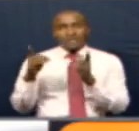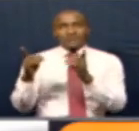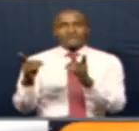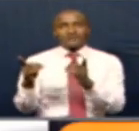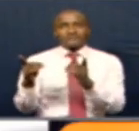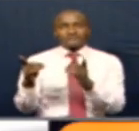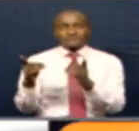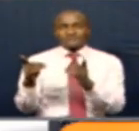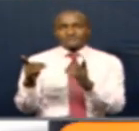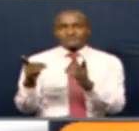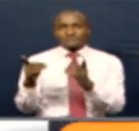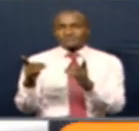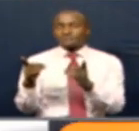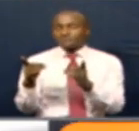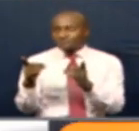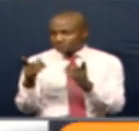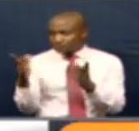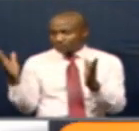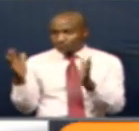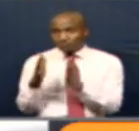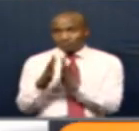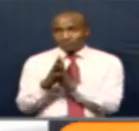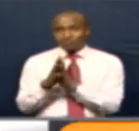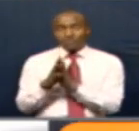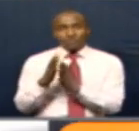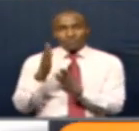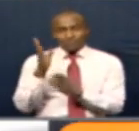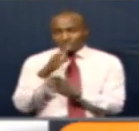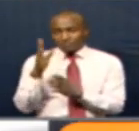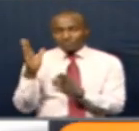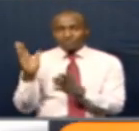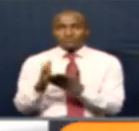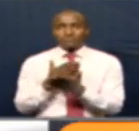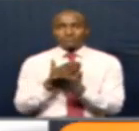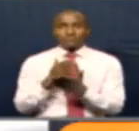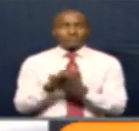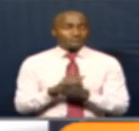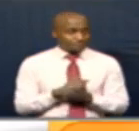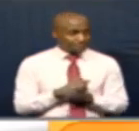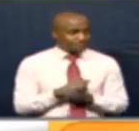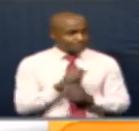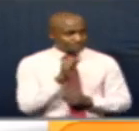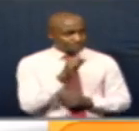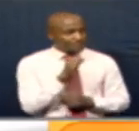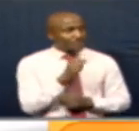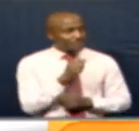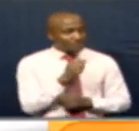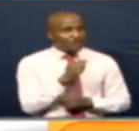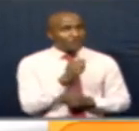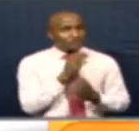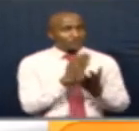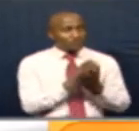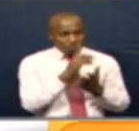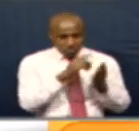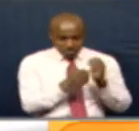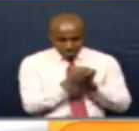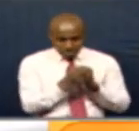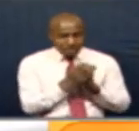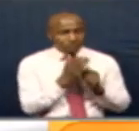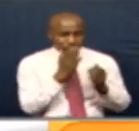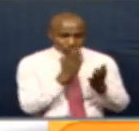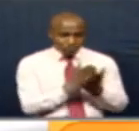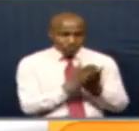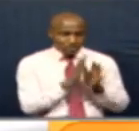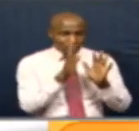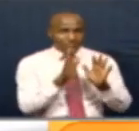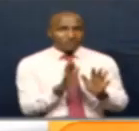of collecting and disposing of waste. Whereas I appreciate the magnitude of what you're talking about, all